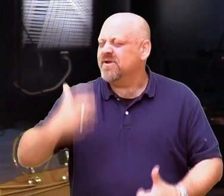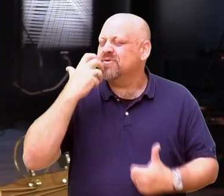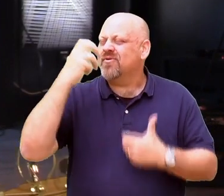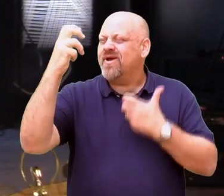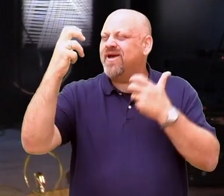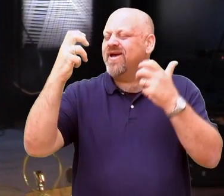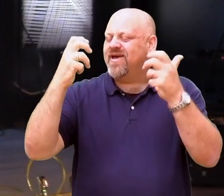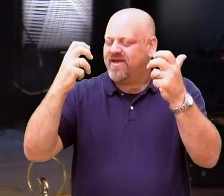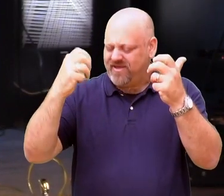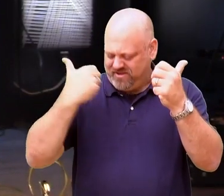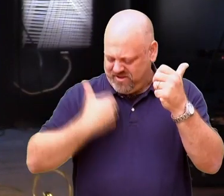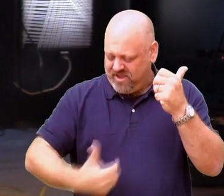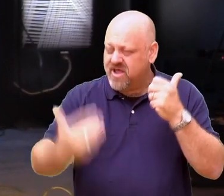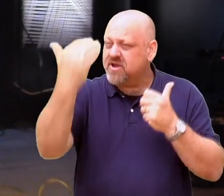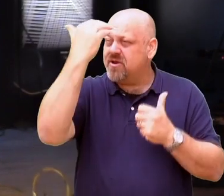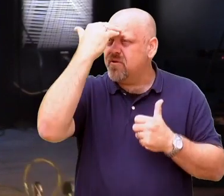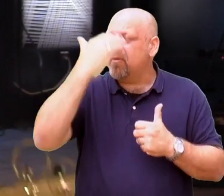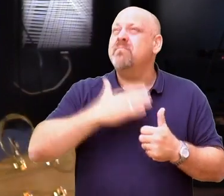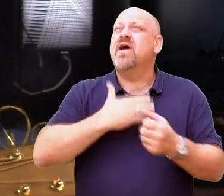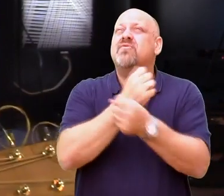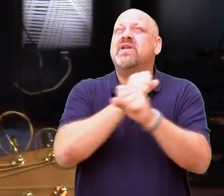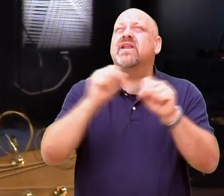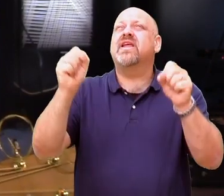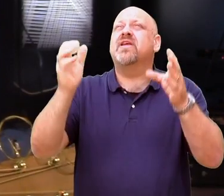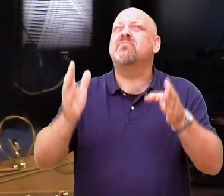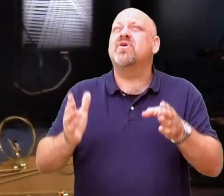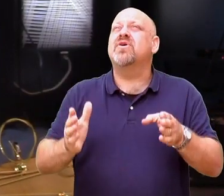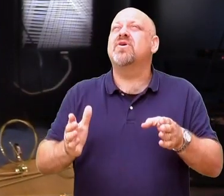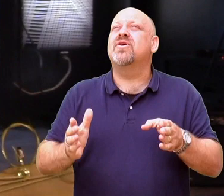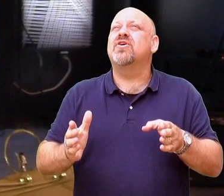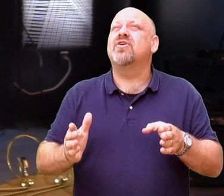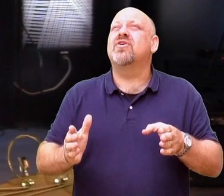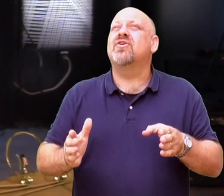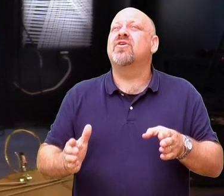cry, I know my